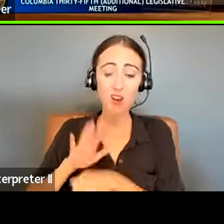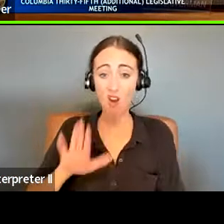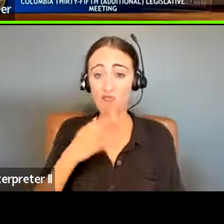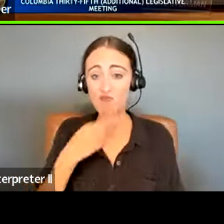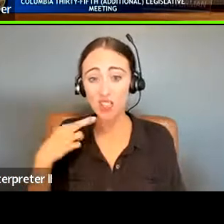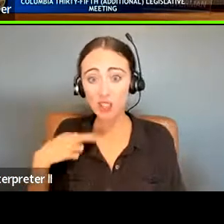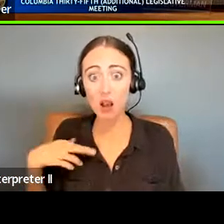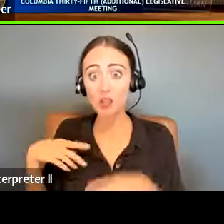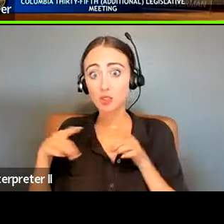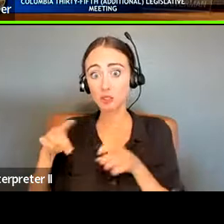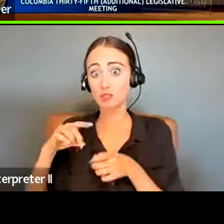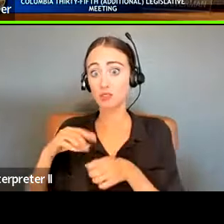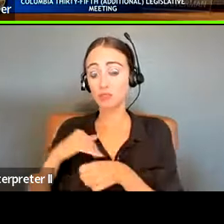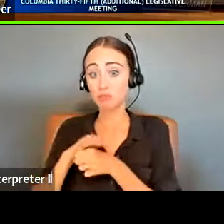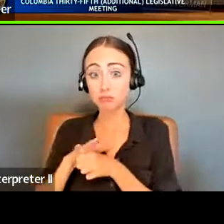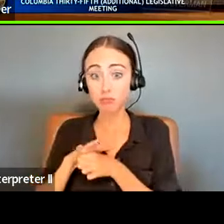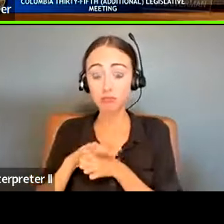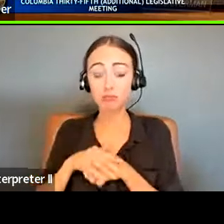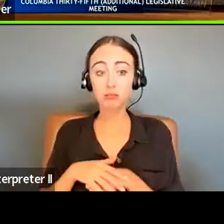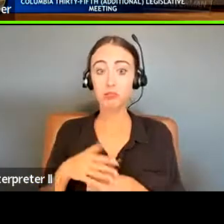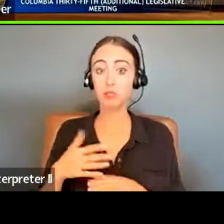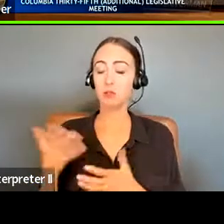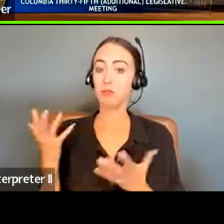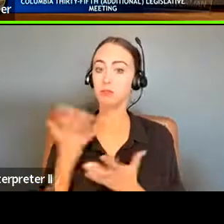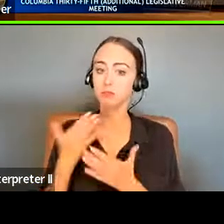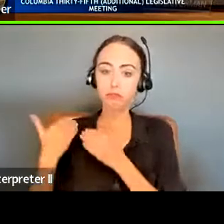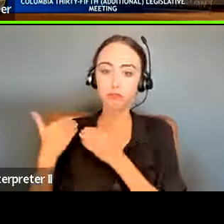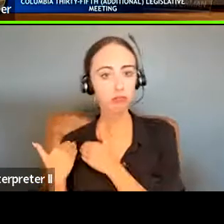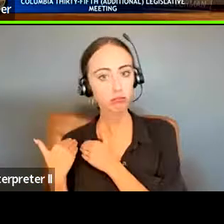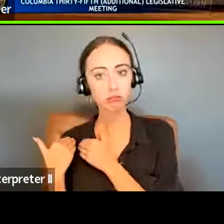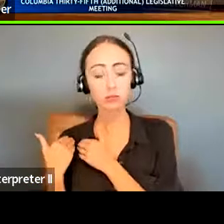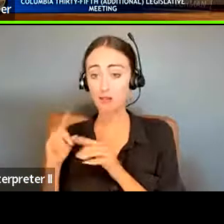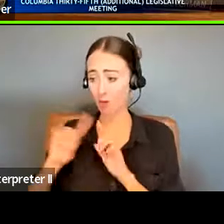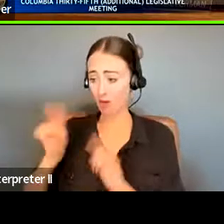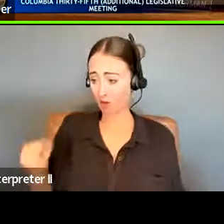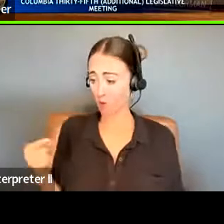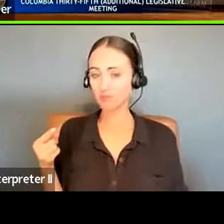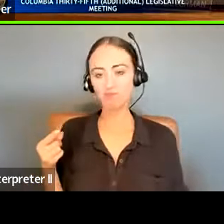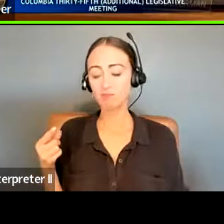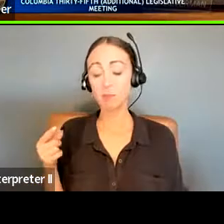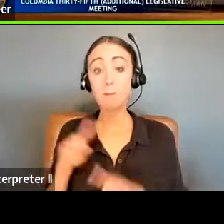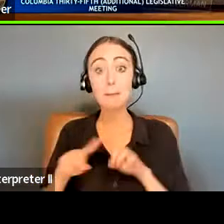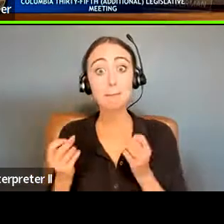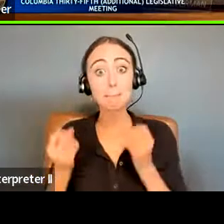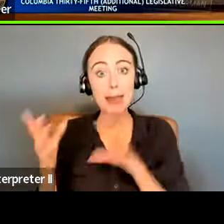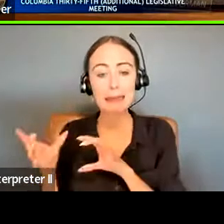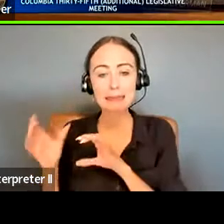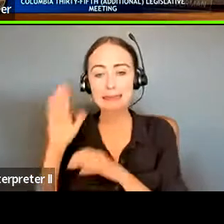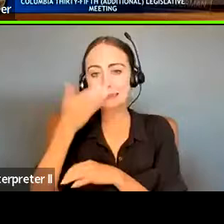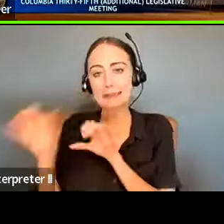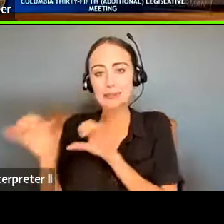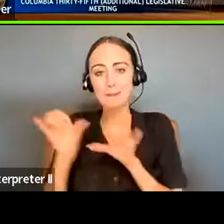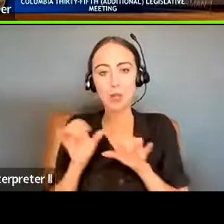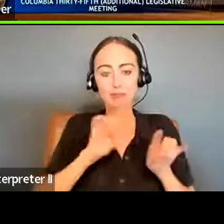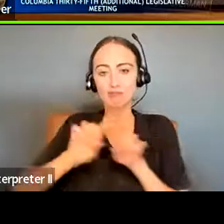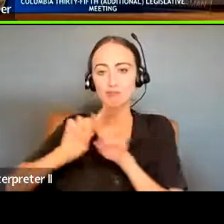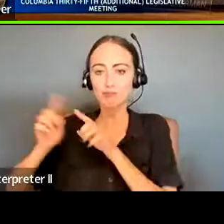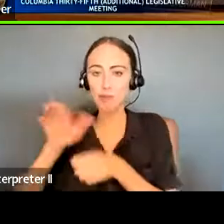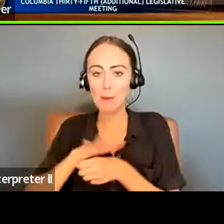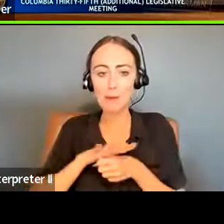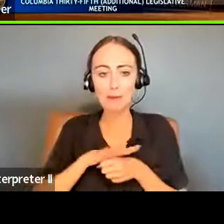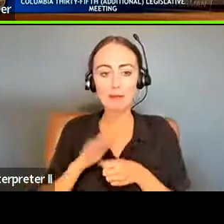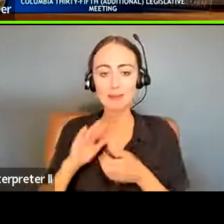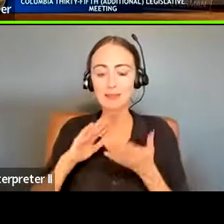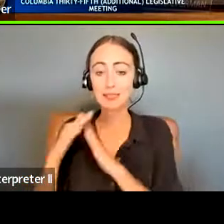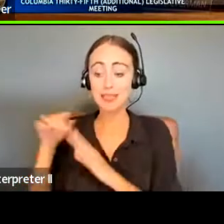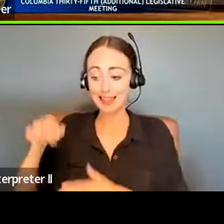restaurants during this pandemic has been enormous, not just for them, but across many small establishments like them across the city. And this tax